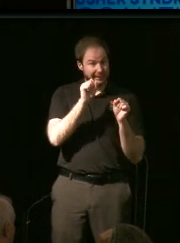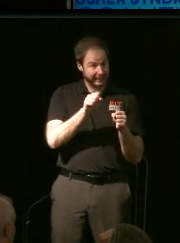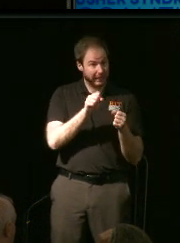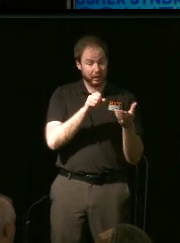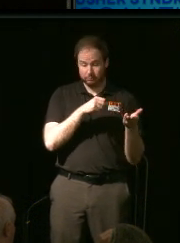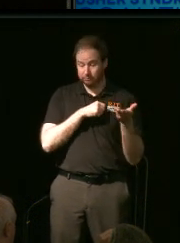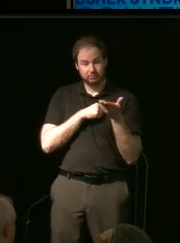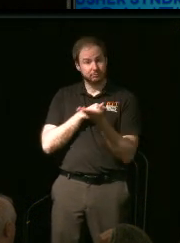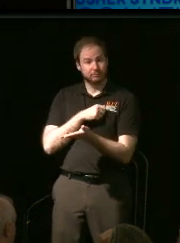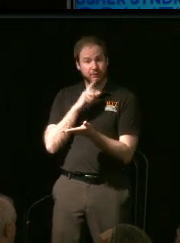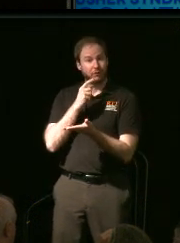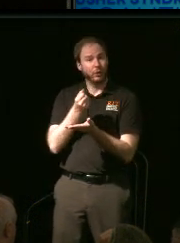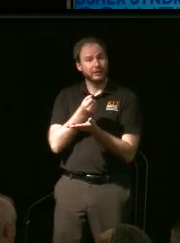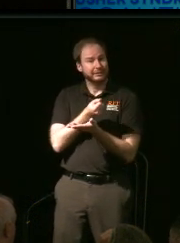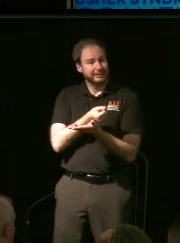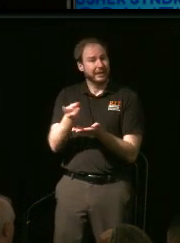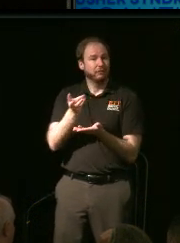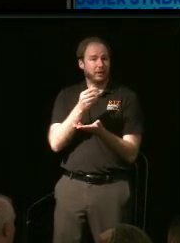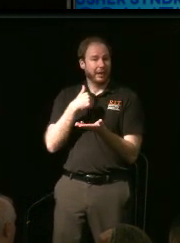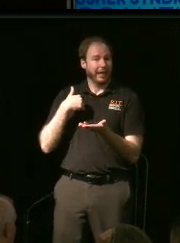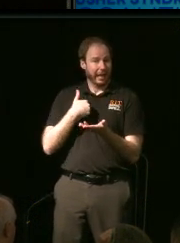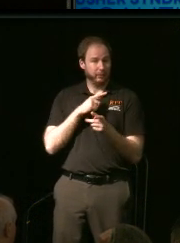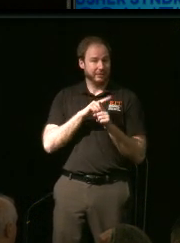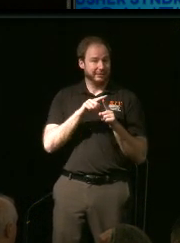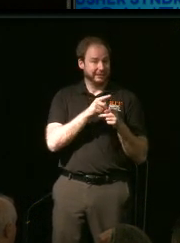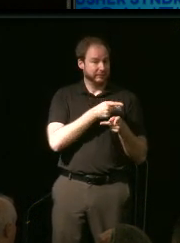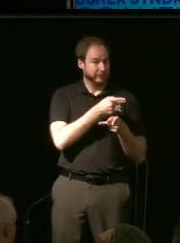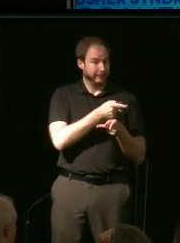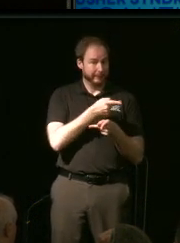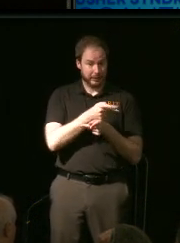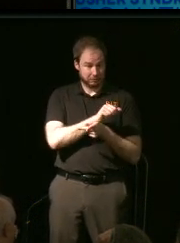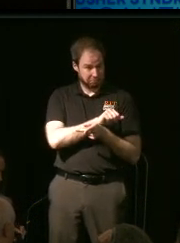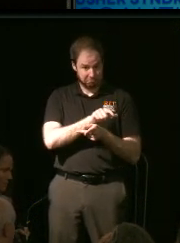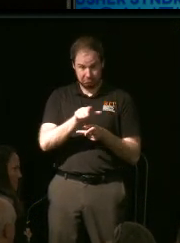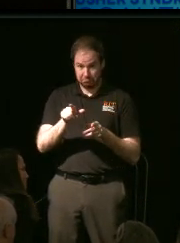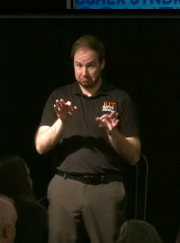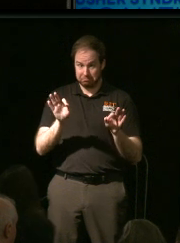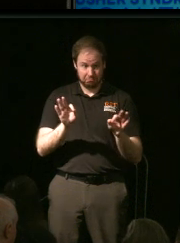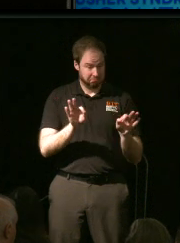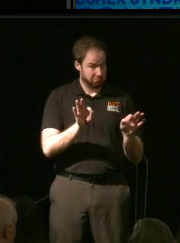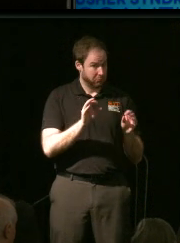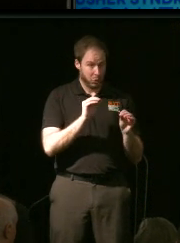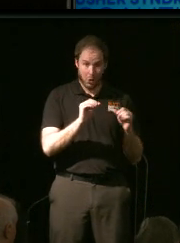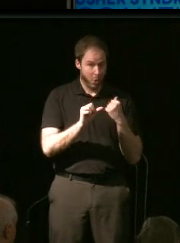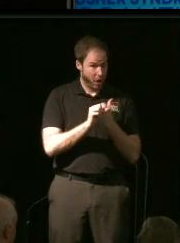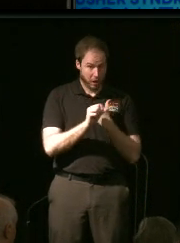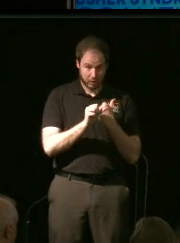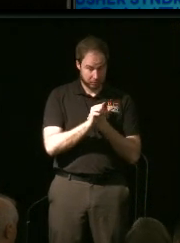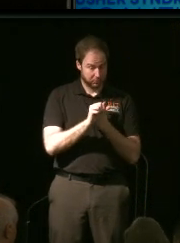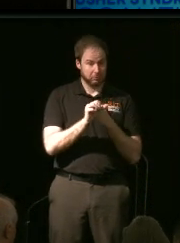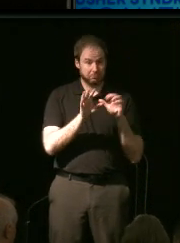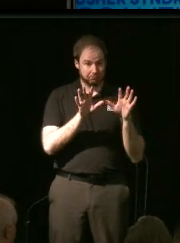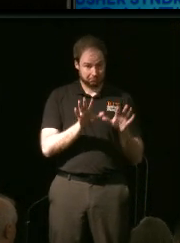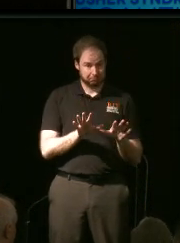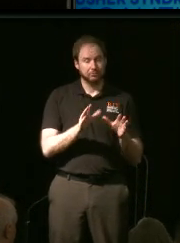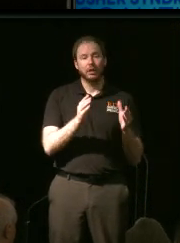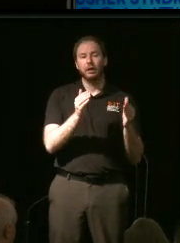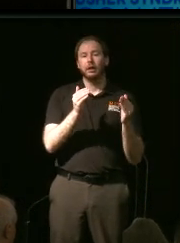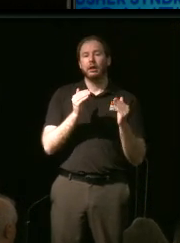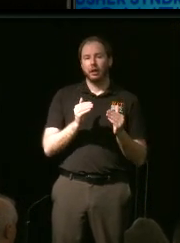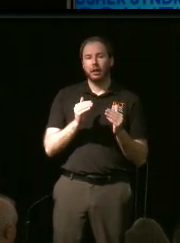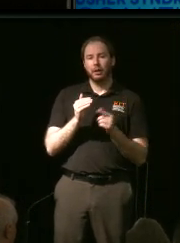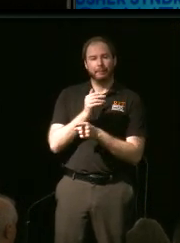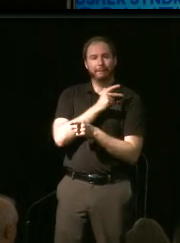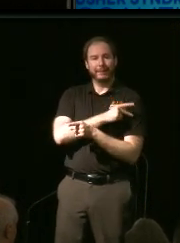to several animal species and it not harm them? And lastly, who are